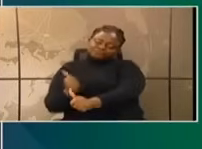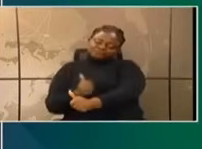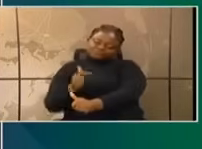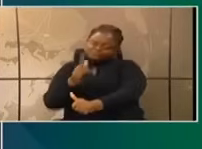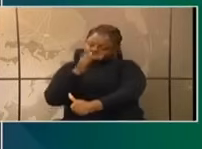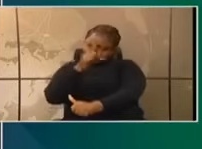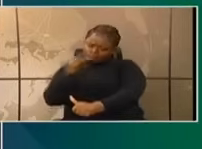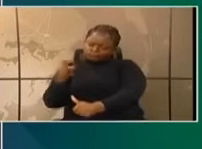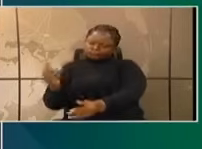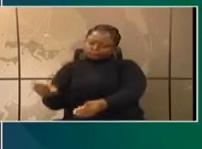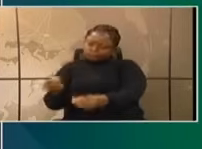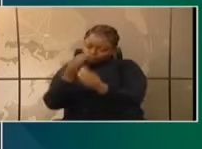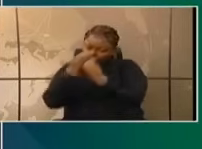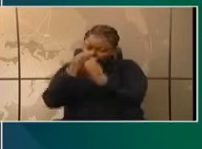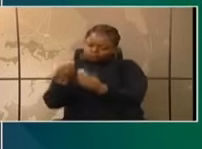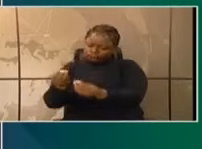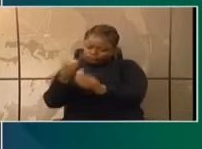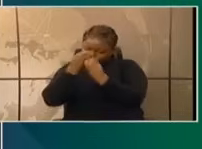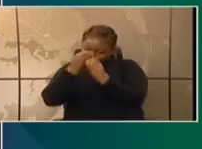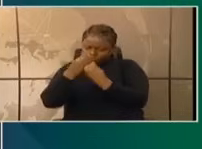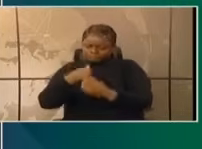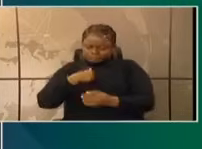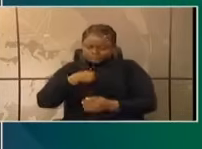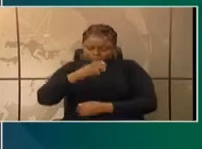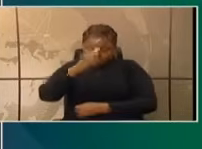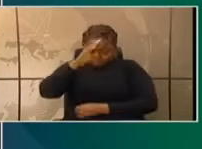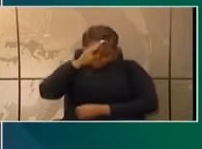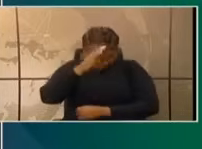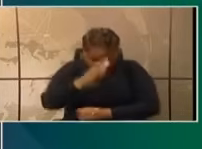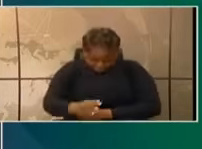Ochre ma die ba ko pe. Papa, Maakye.